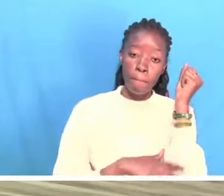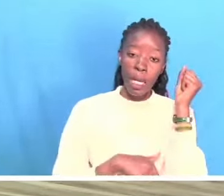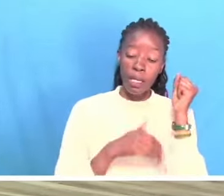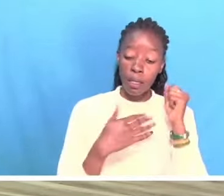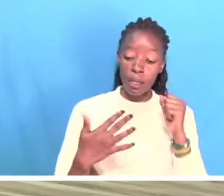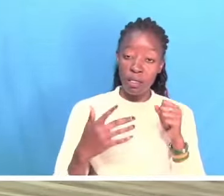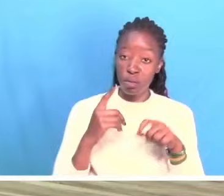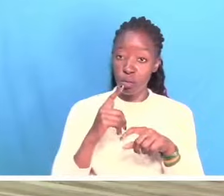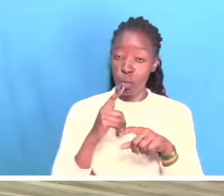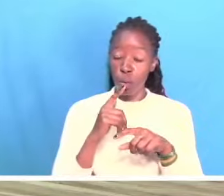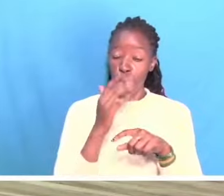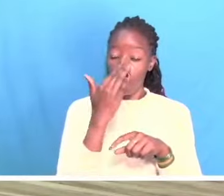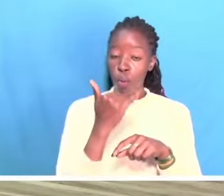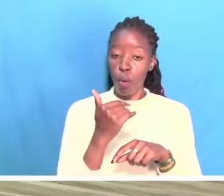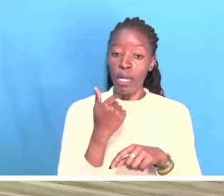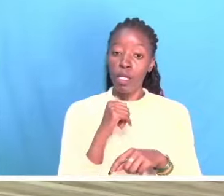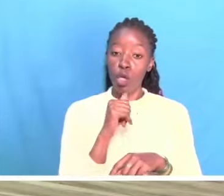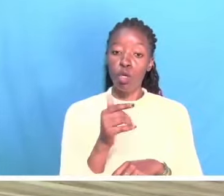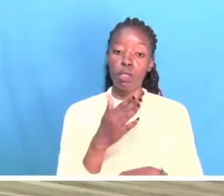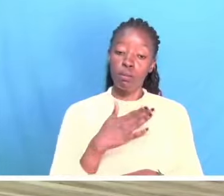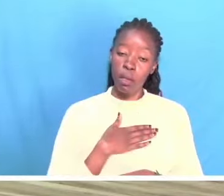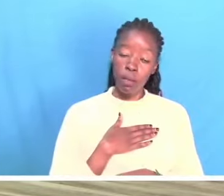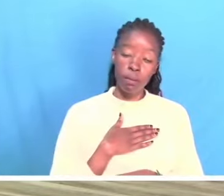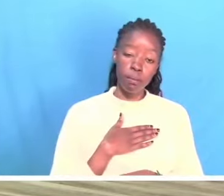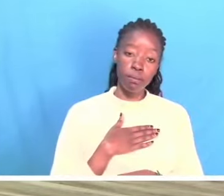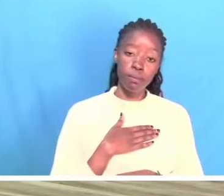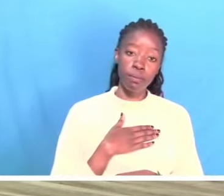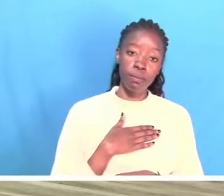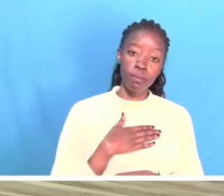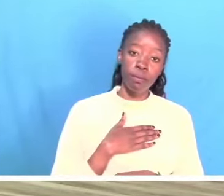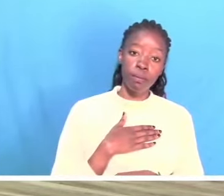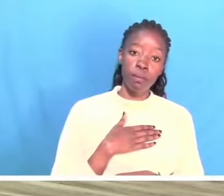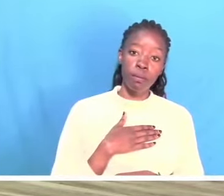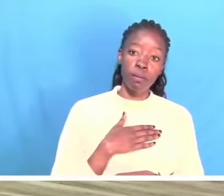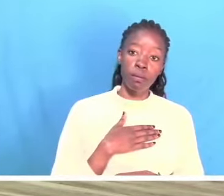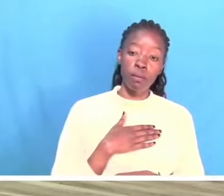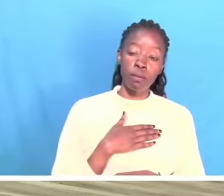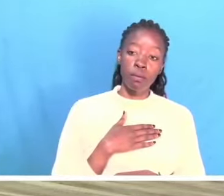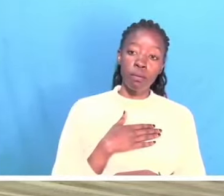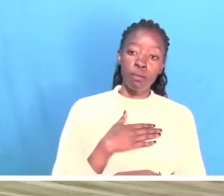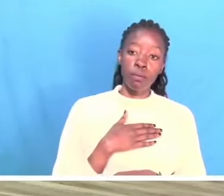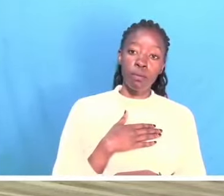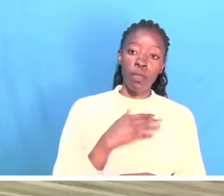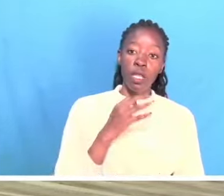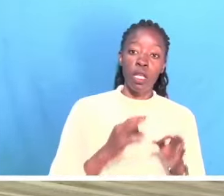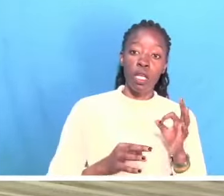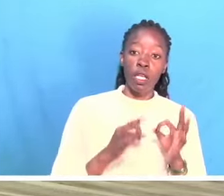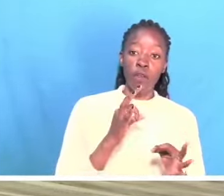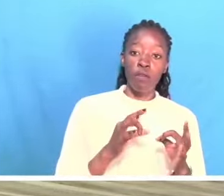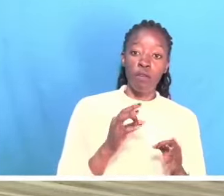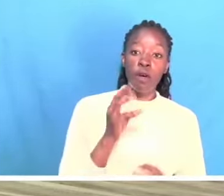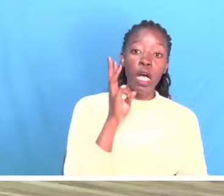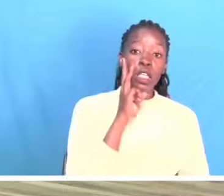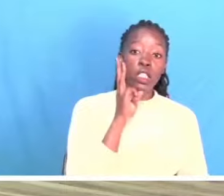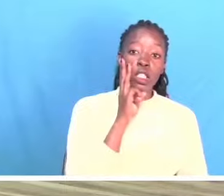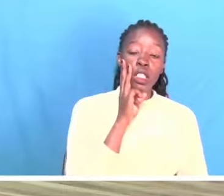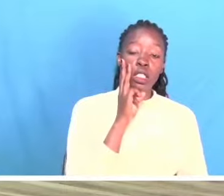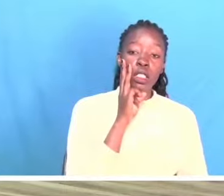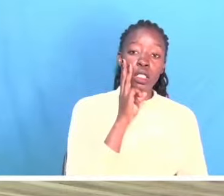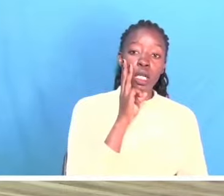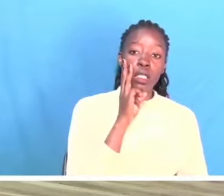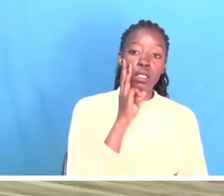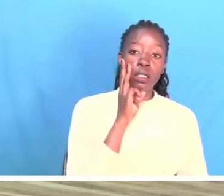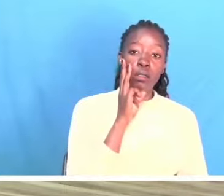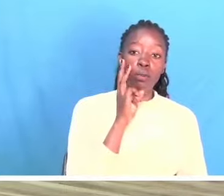I think I can afford to. They use you as their canon. If a Gentile deeds excelled those of a Jew